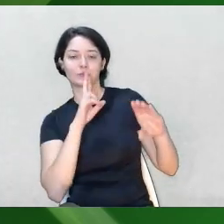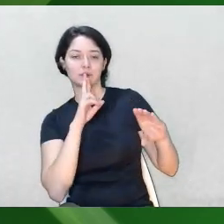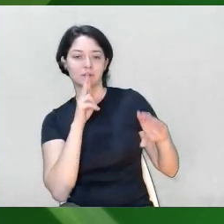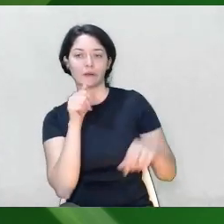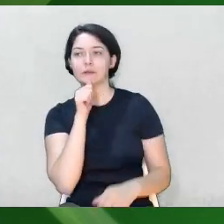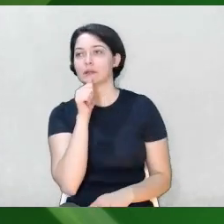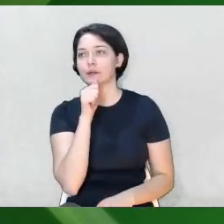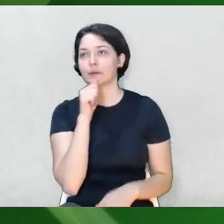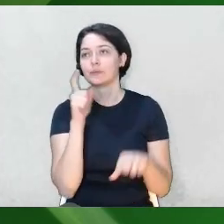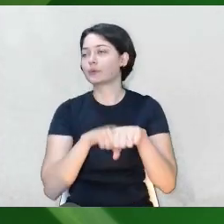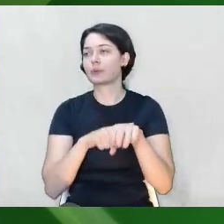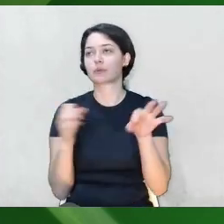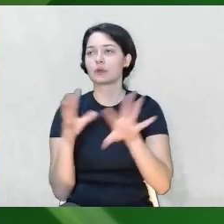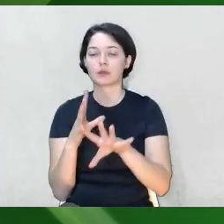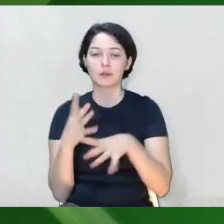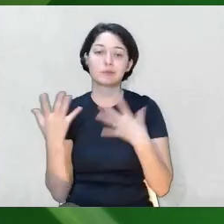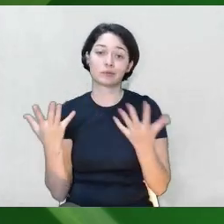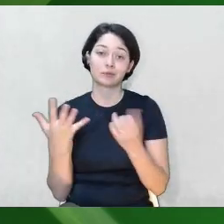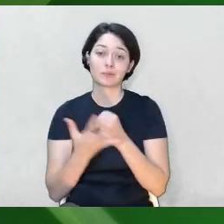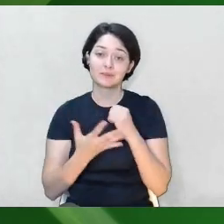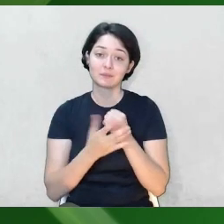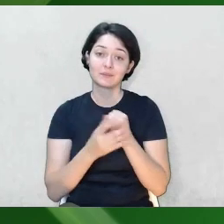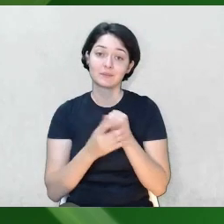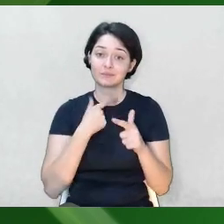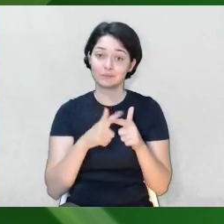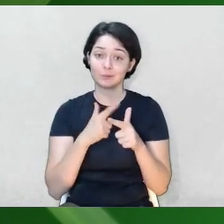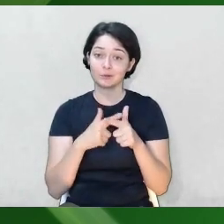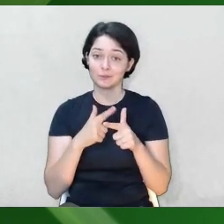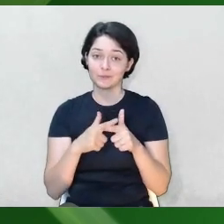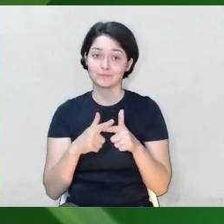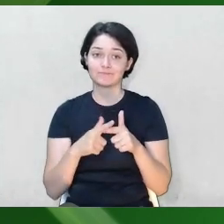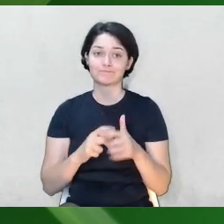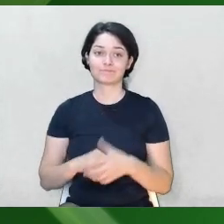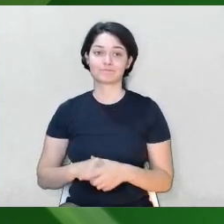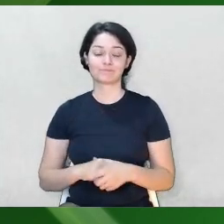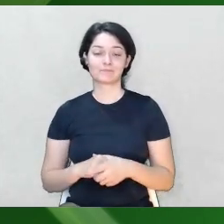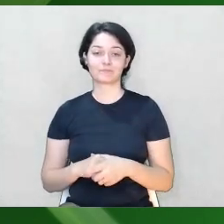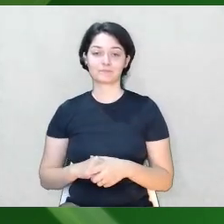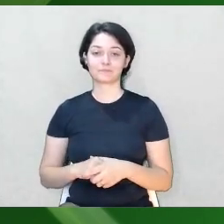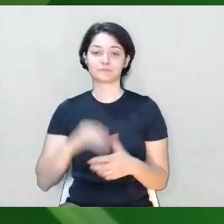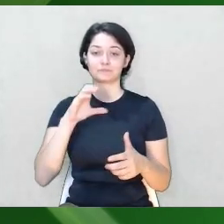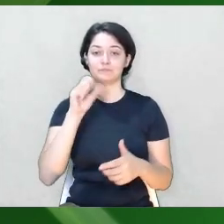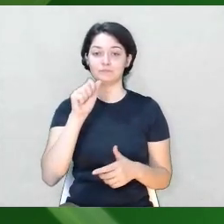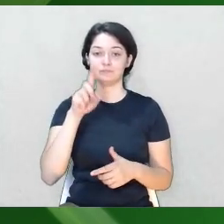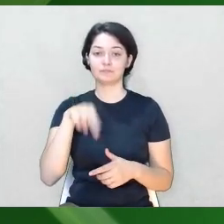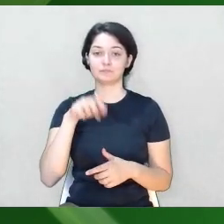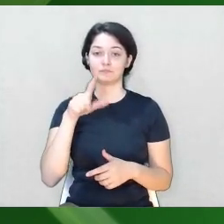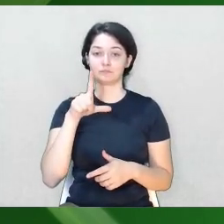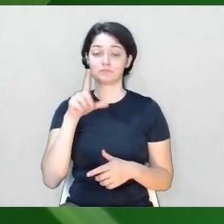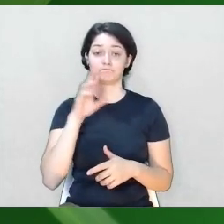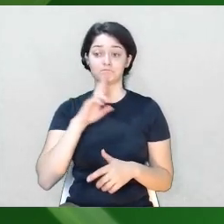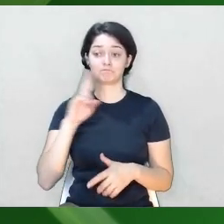respond. It times out, and this is a problem which has to do with channels. That